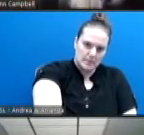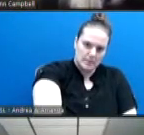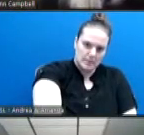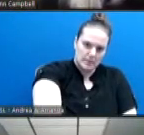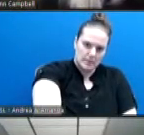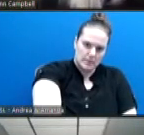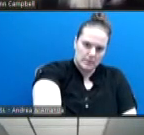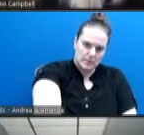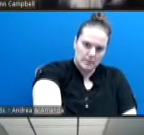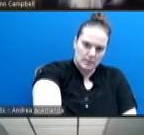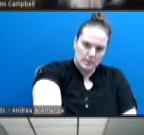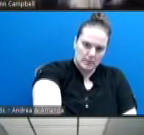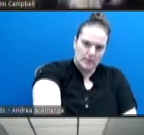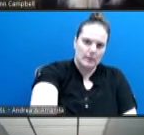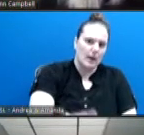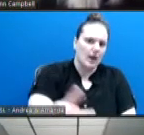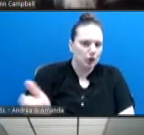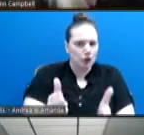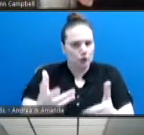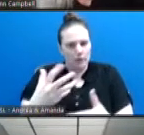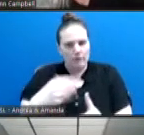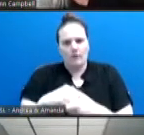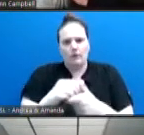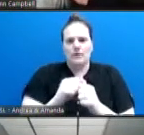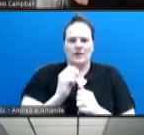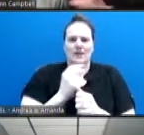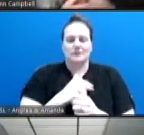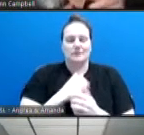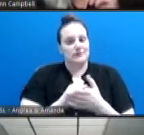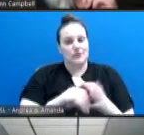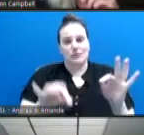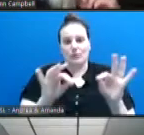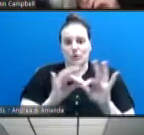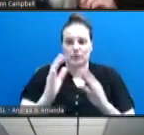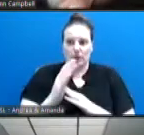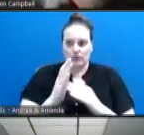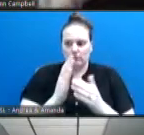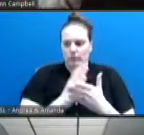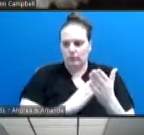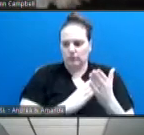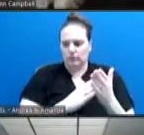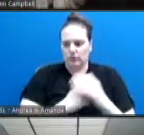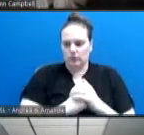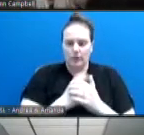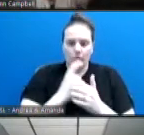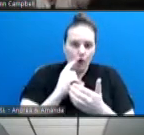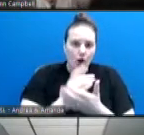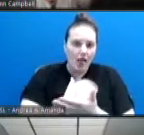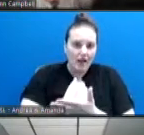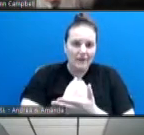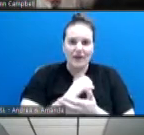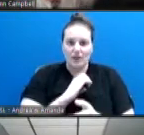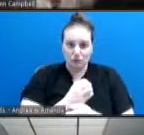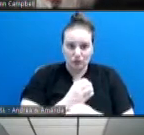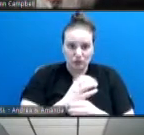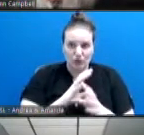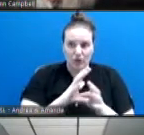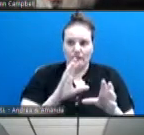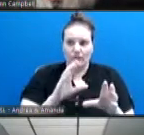is a really important piece of all of the collective energy that is going